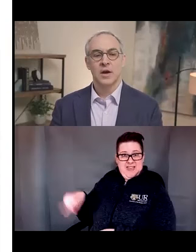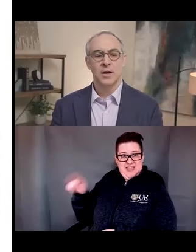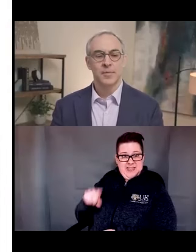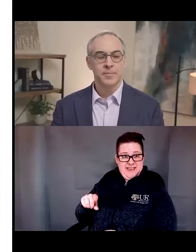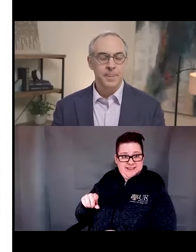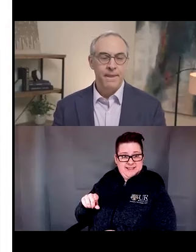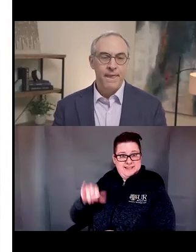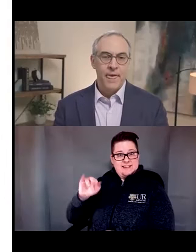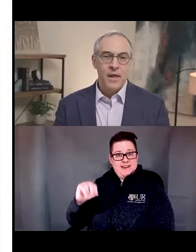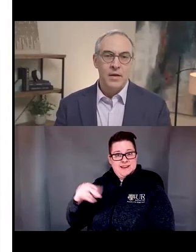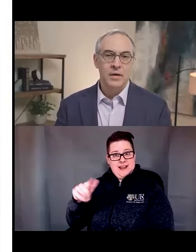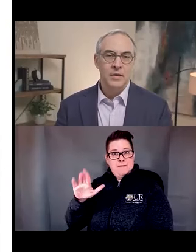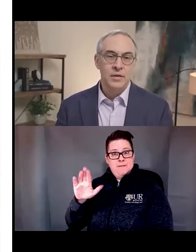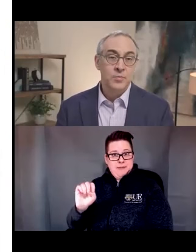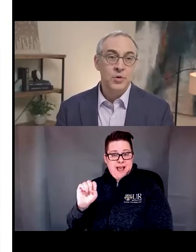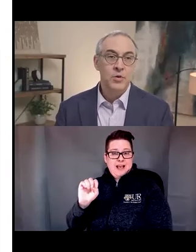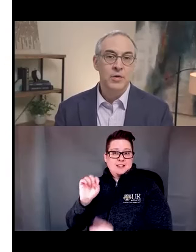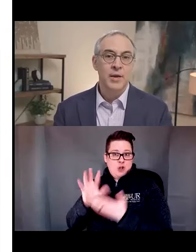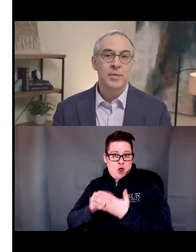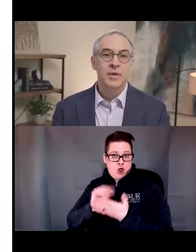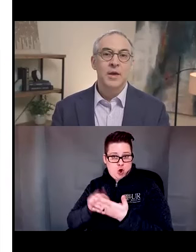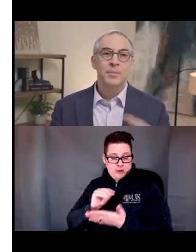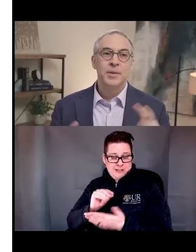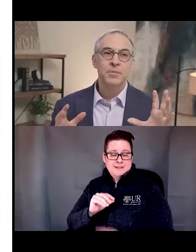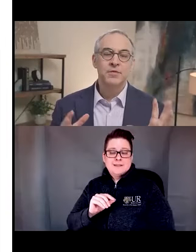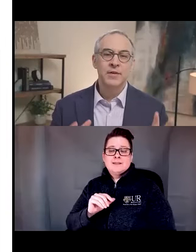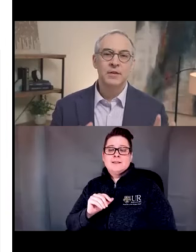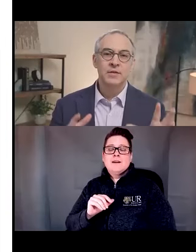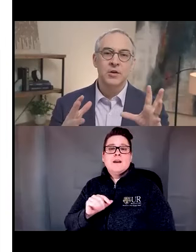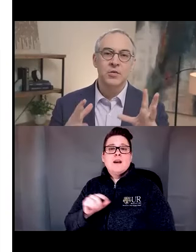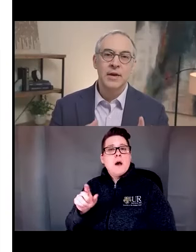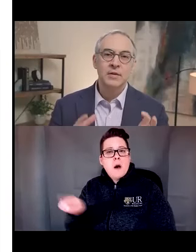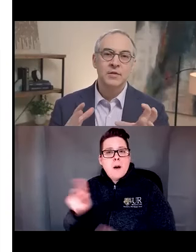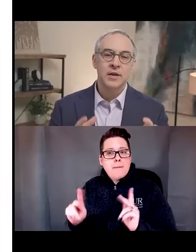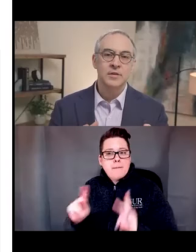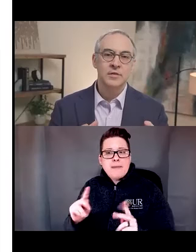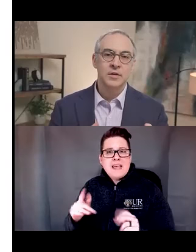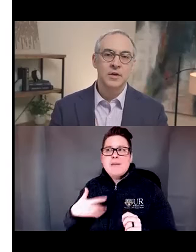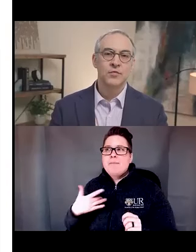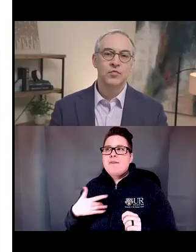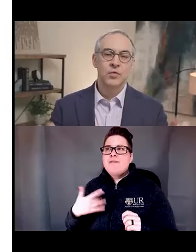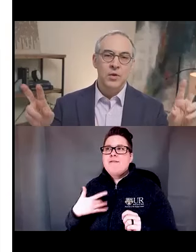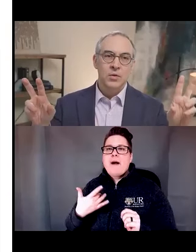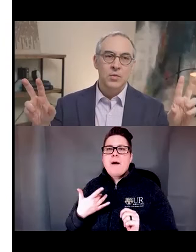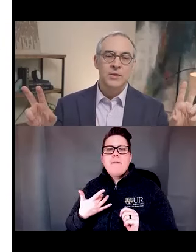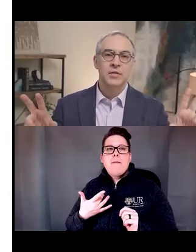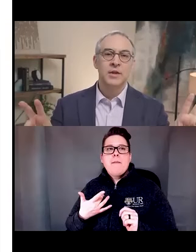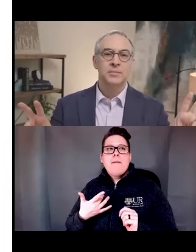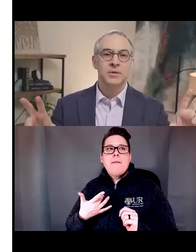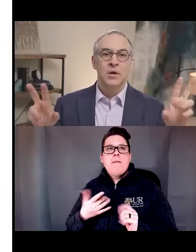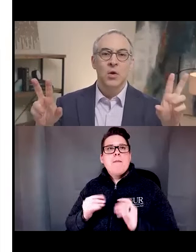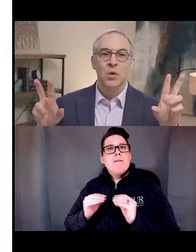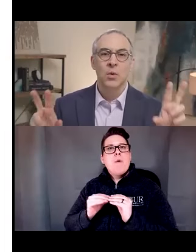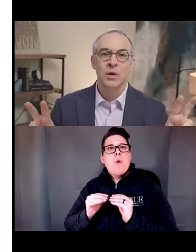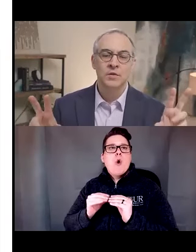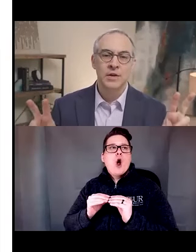this, this program, people felt a greater sense of what they